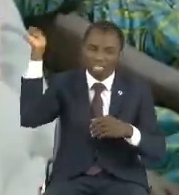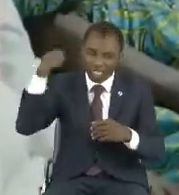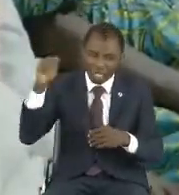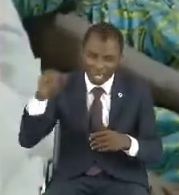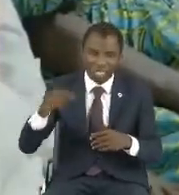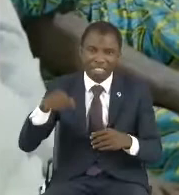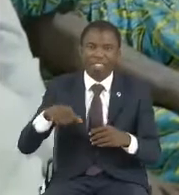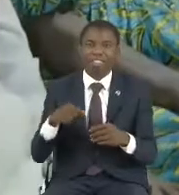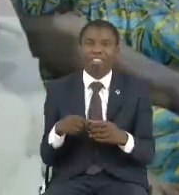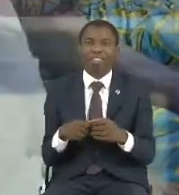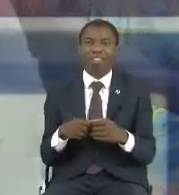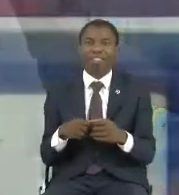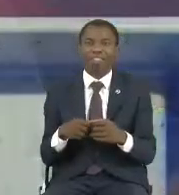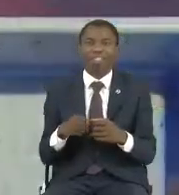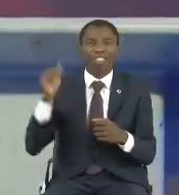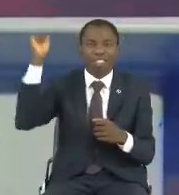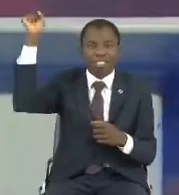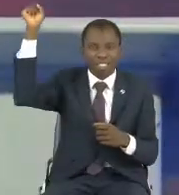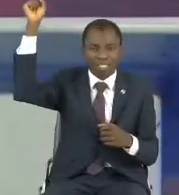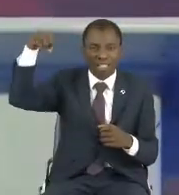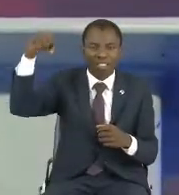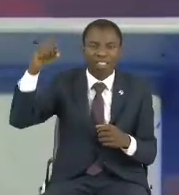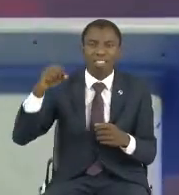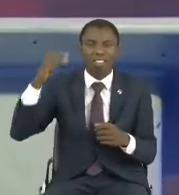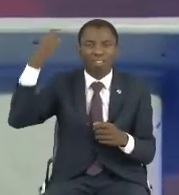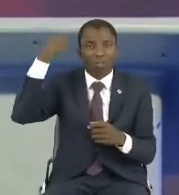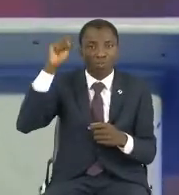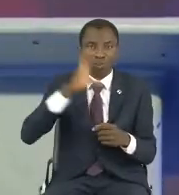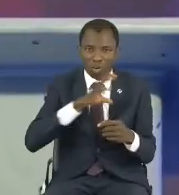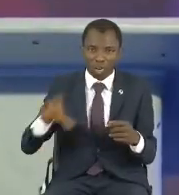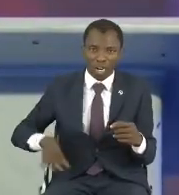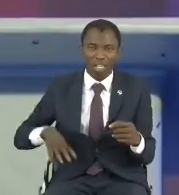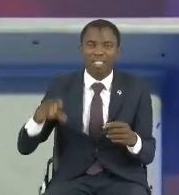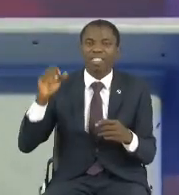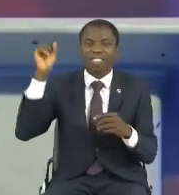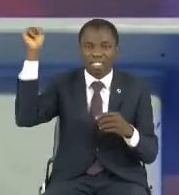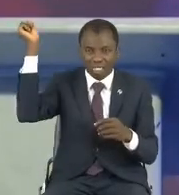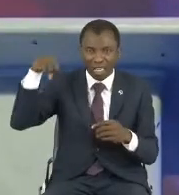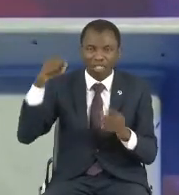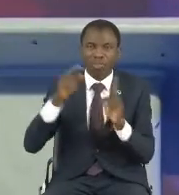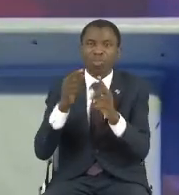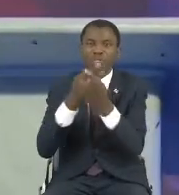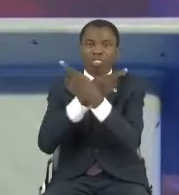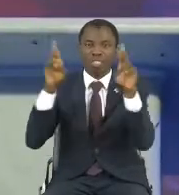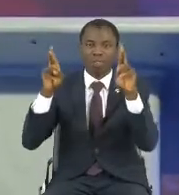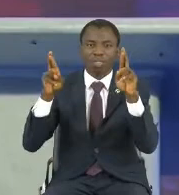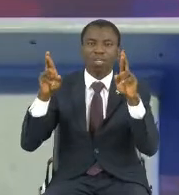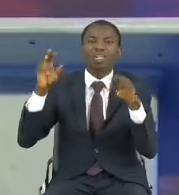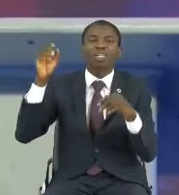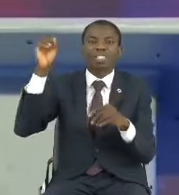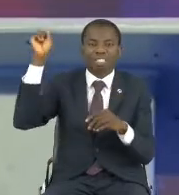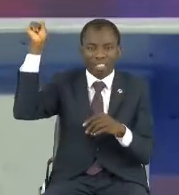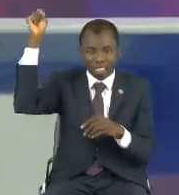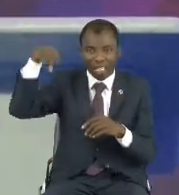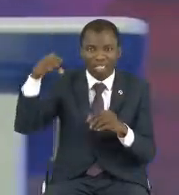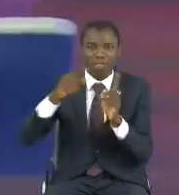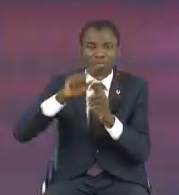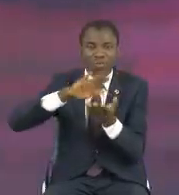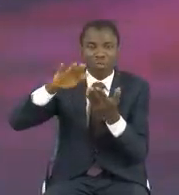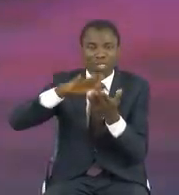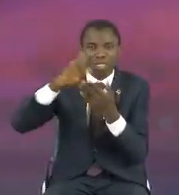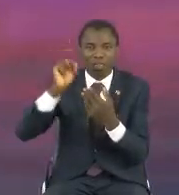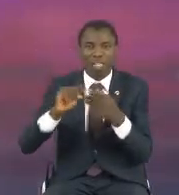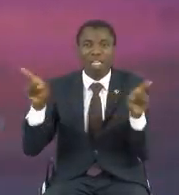Yes to Christ. Yes to redemption. Yes to forgiveness. And as